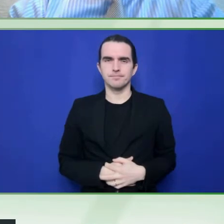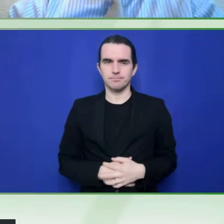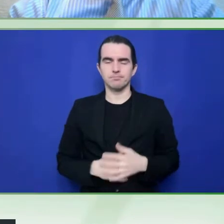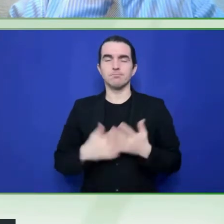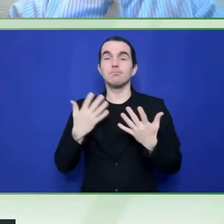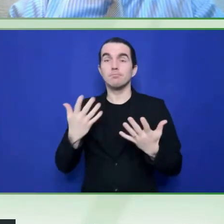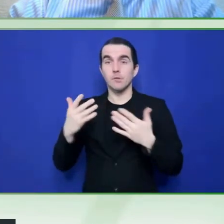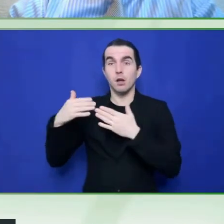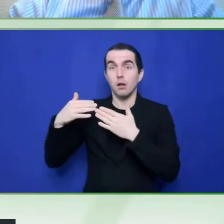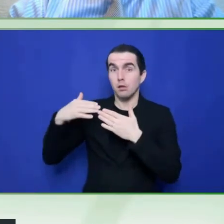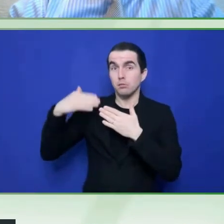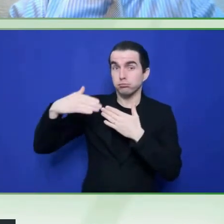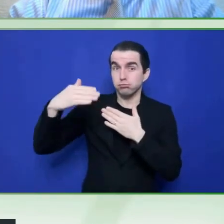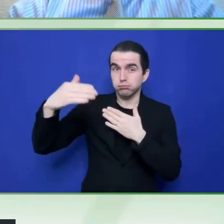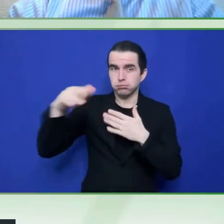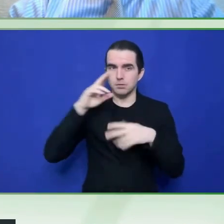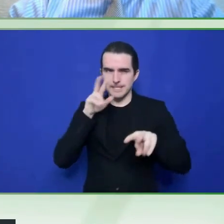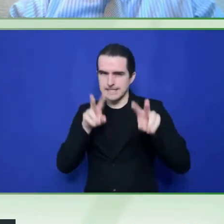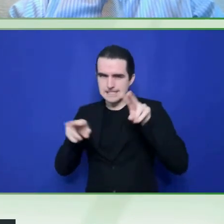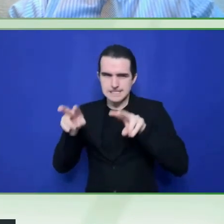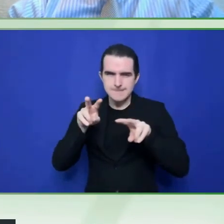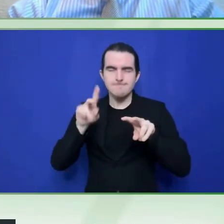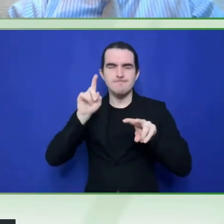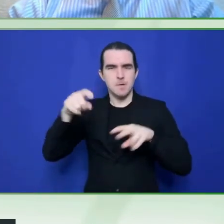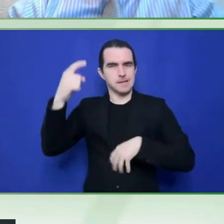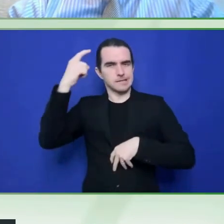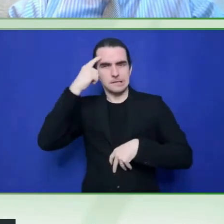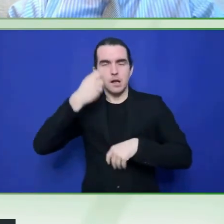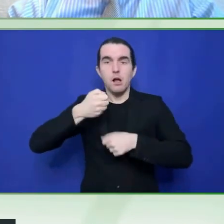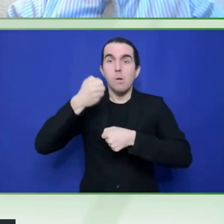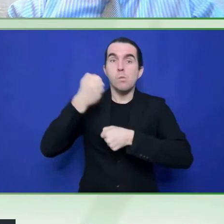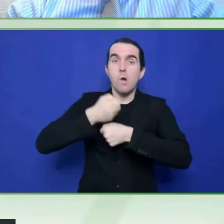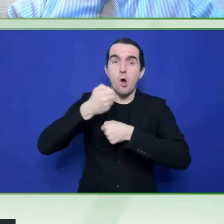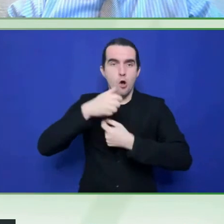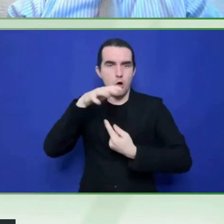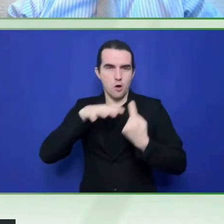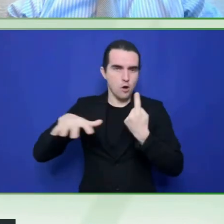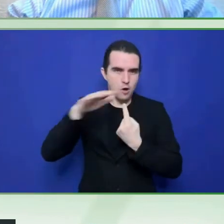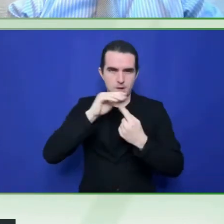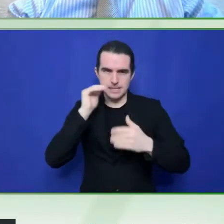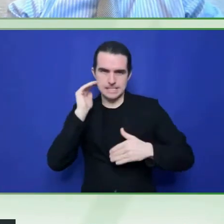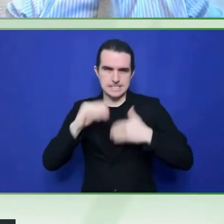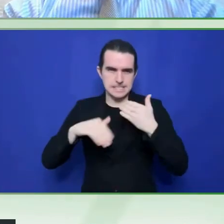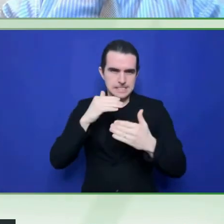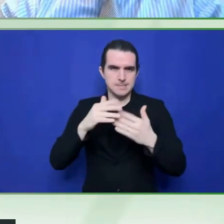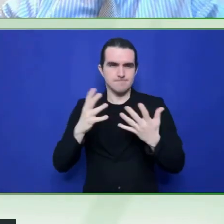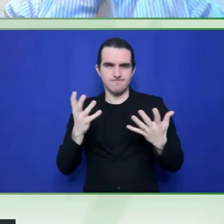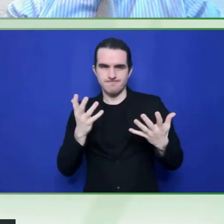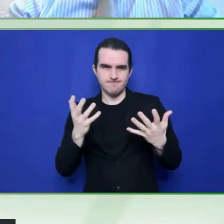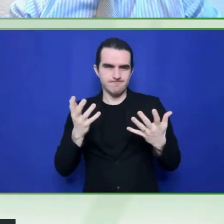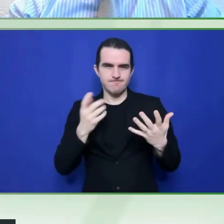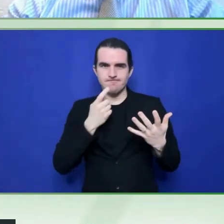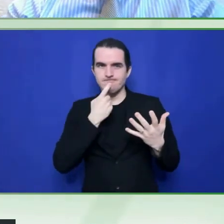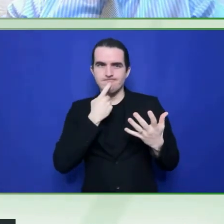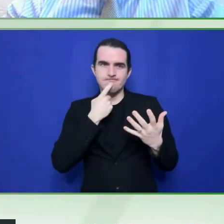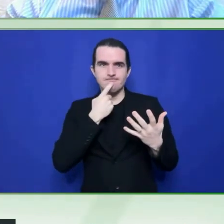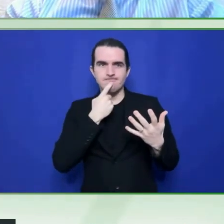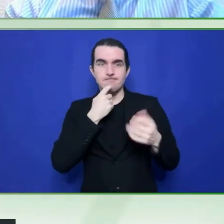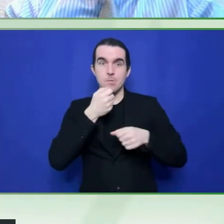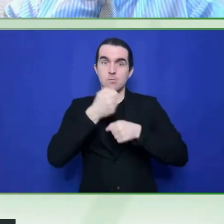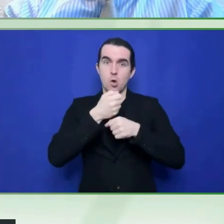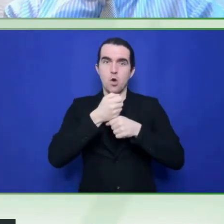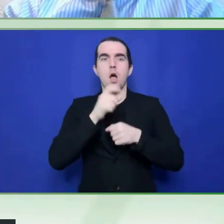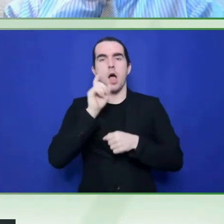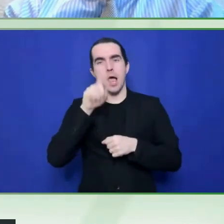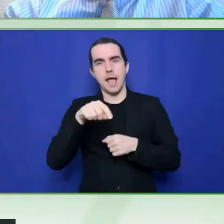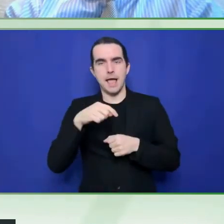mindset, tool set, and the skill set. So from an organizational point of view, we are moving into